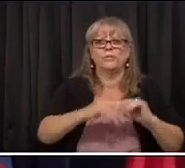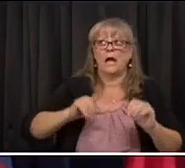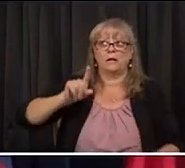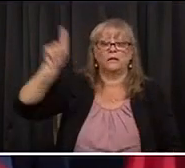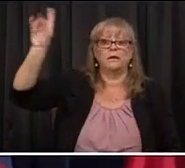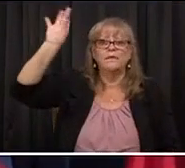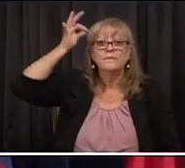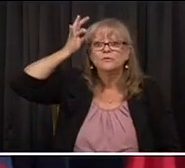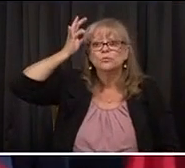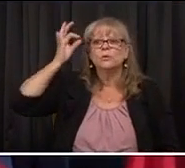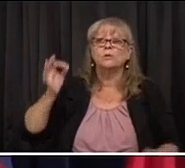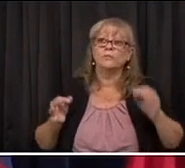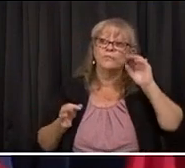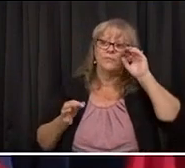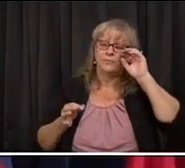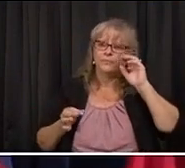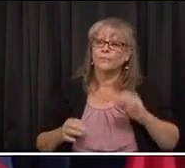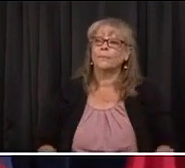step.